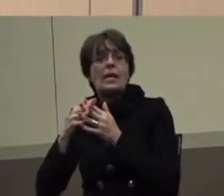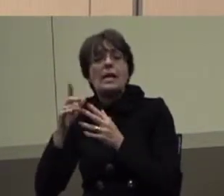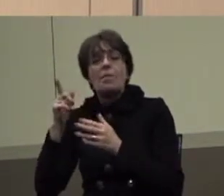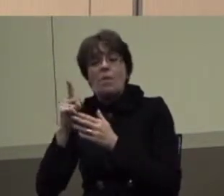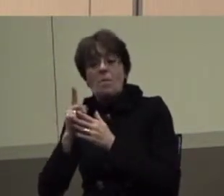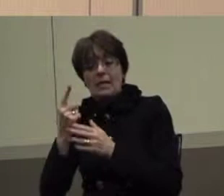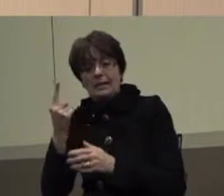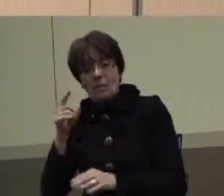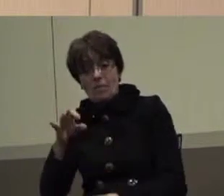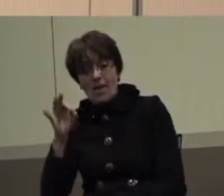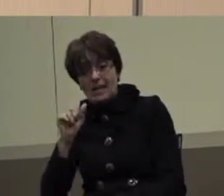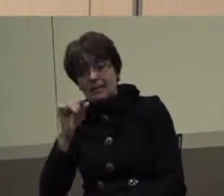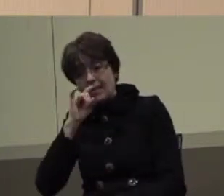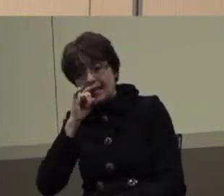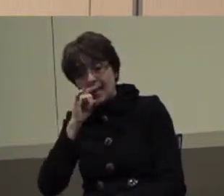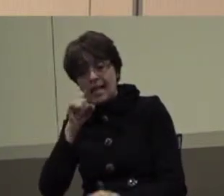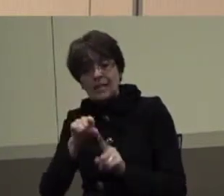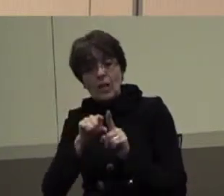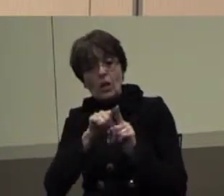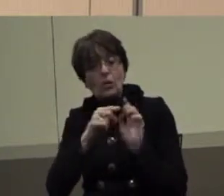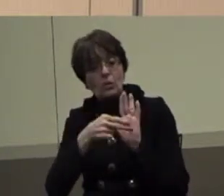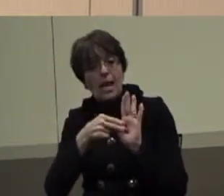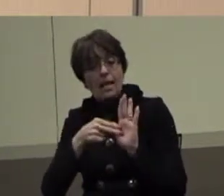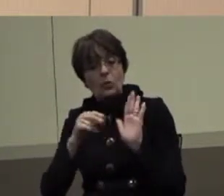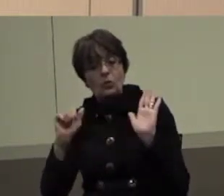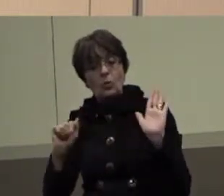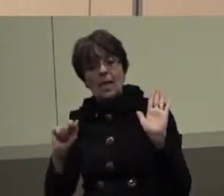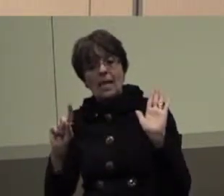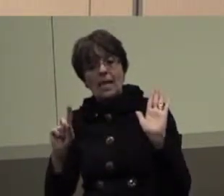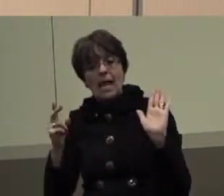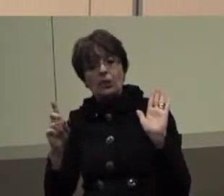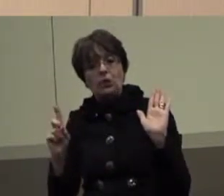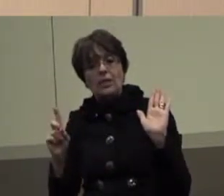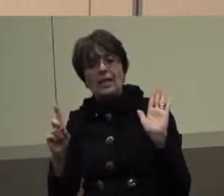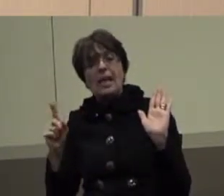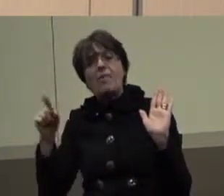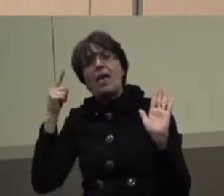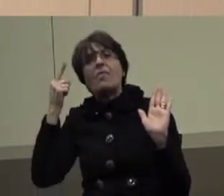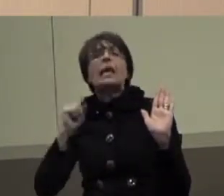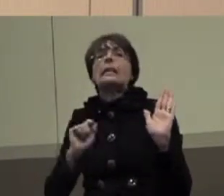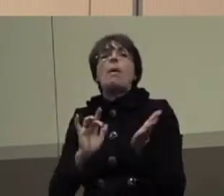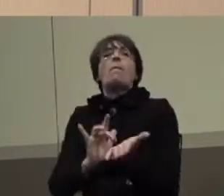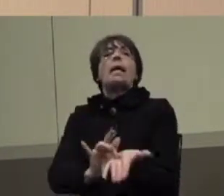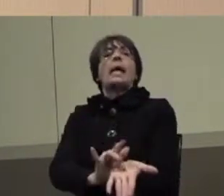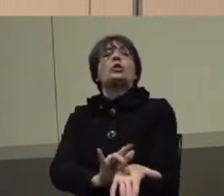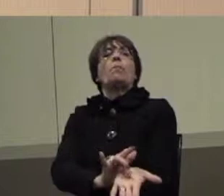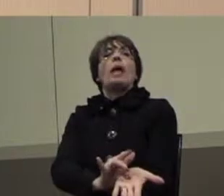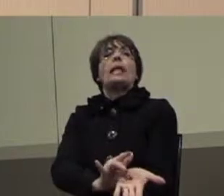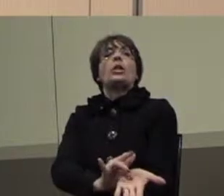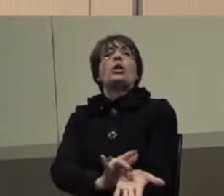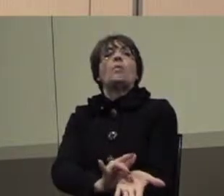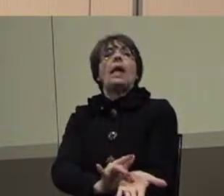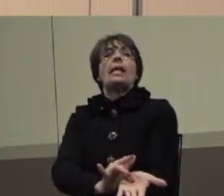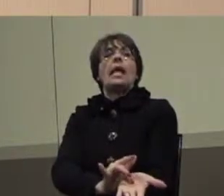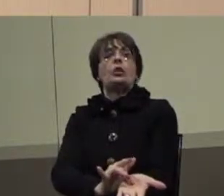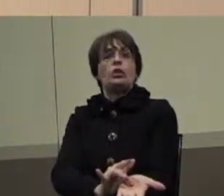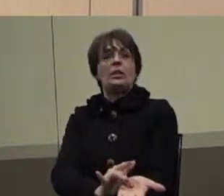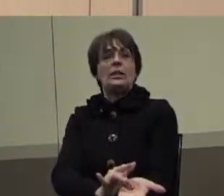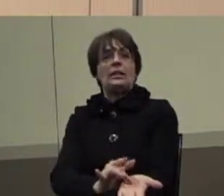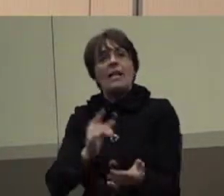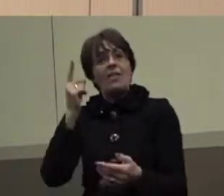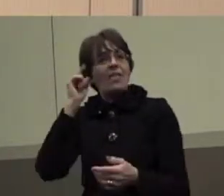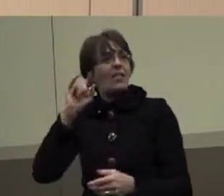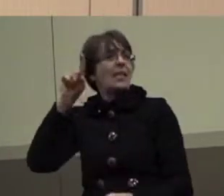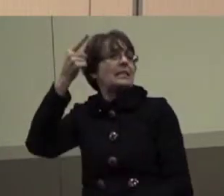somebody finds out a kid is also diagnosed with ADHD, they think medication, medication, medication, and they think